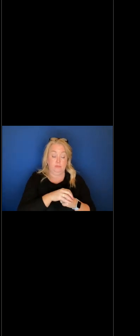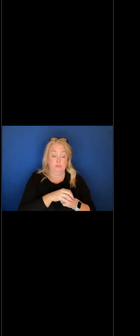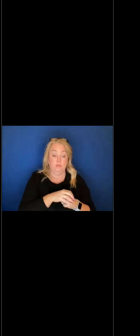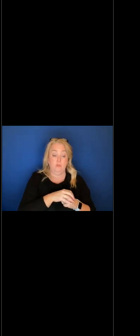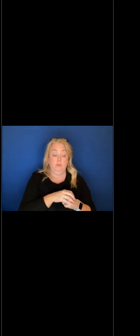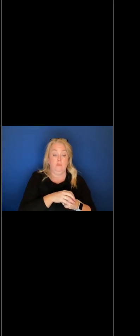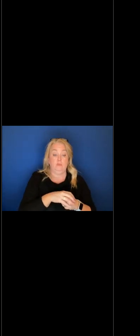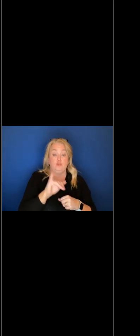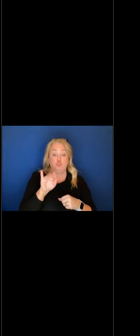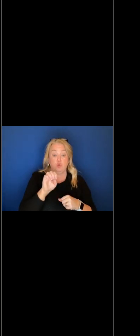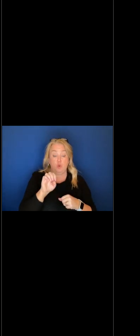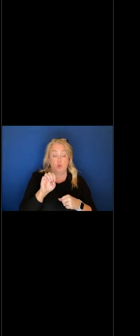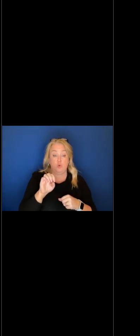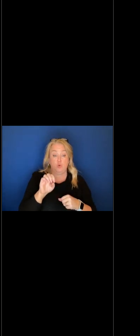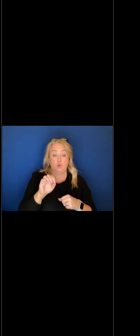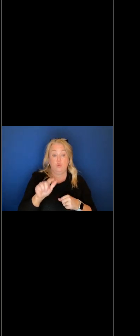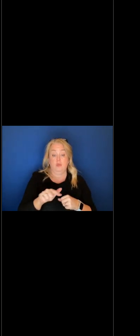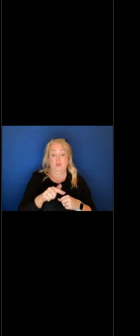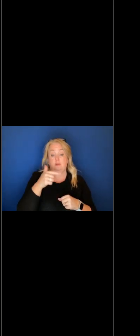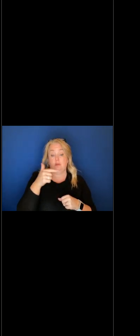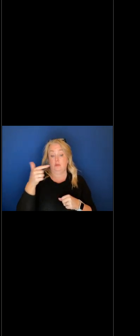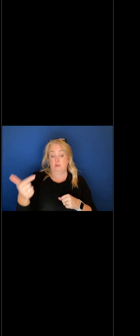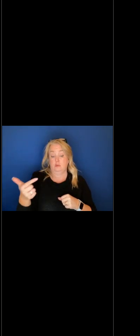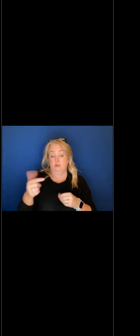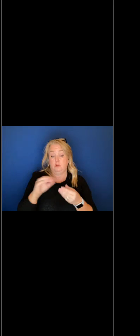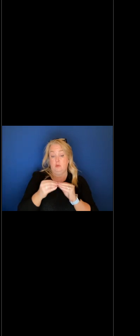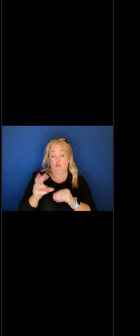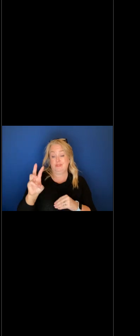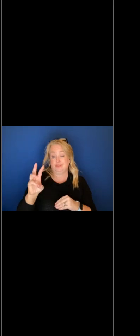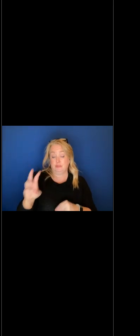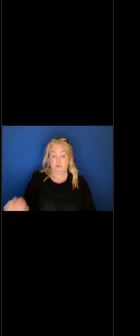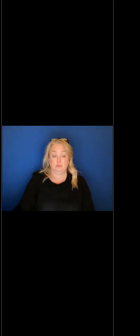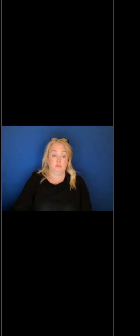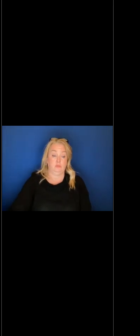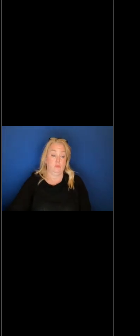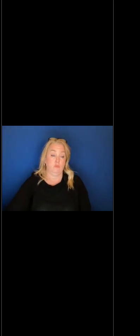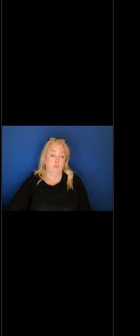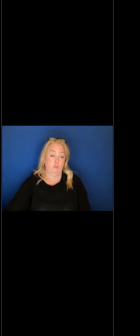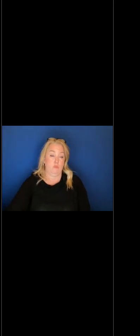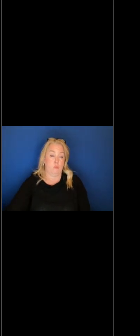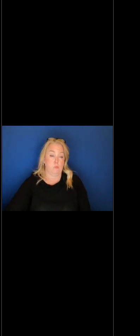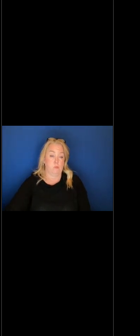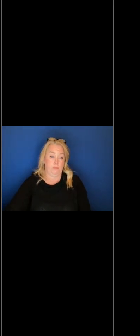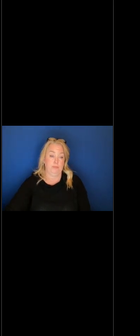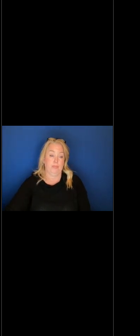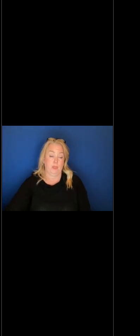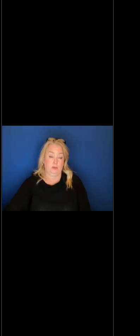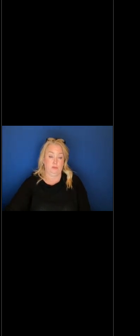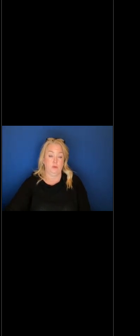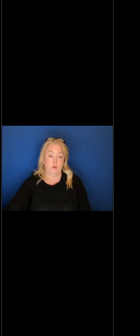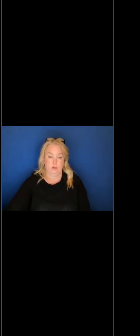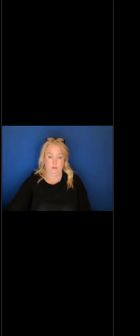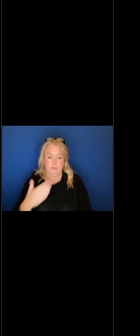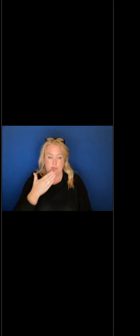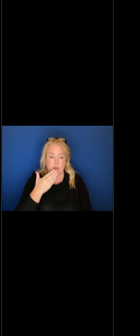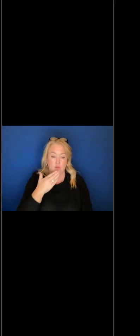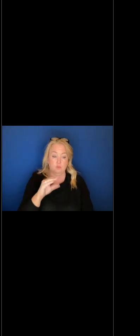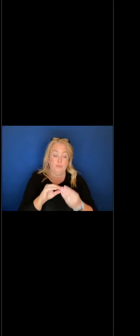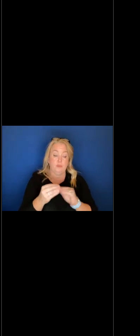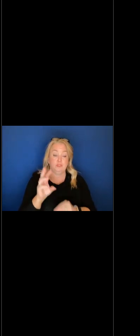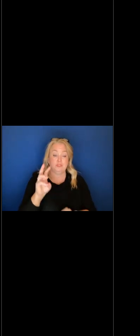And Joe, we are at knowledge check 6. Back to you. Thank you, Crystal. So here we go. Knowledge